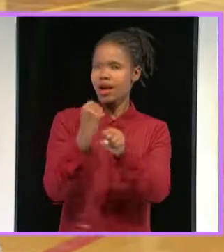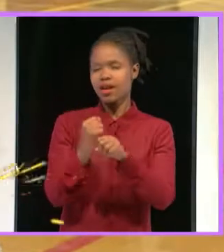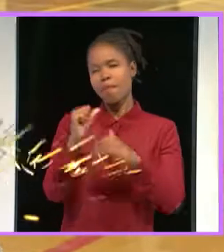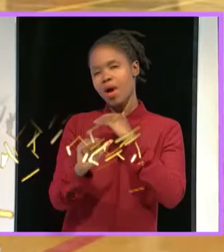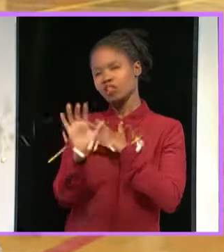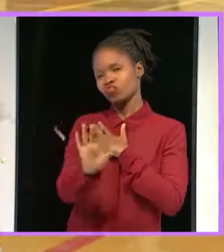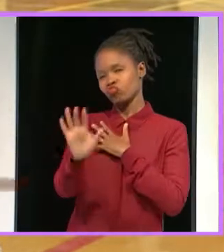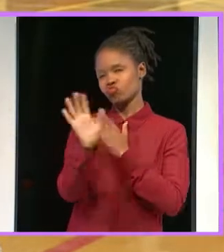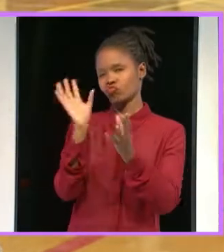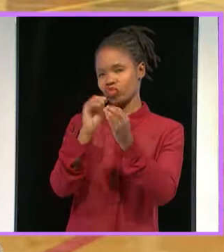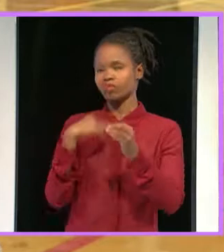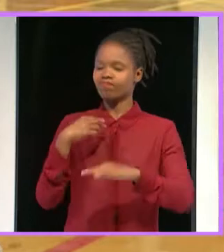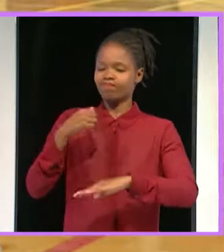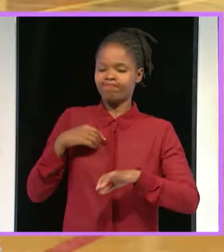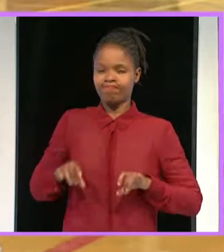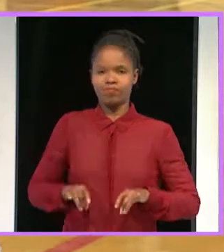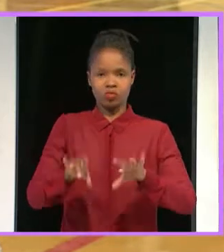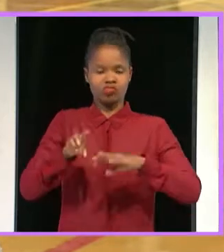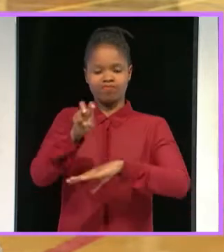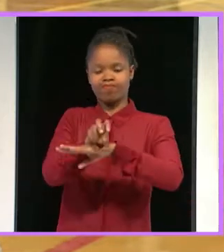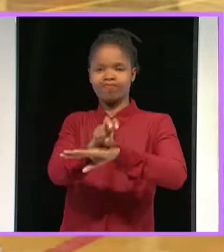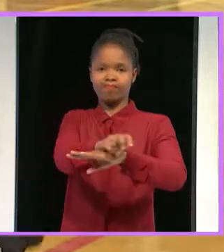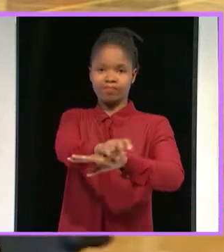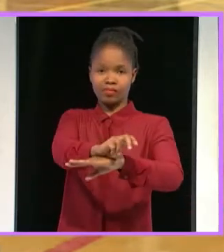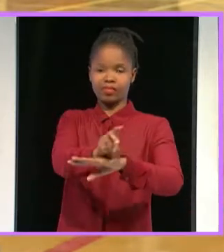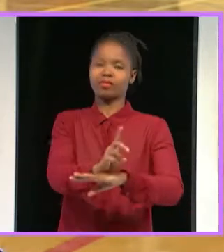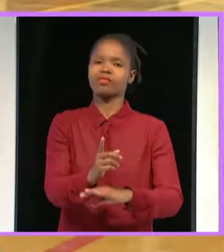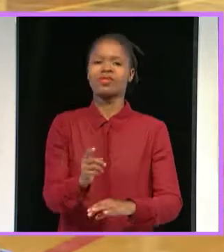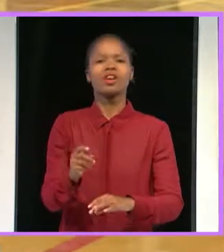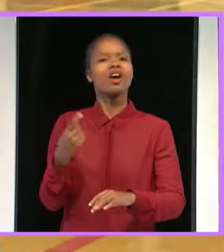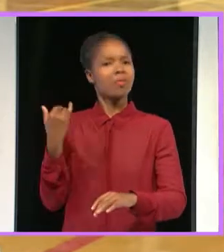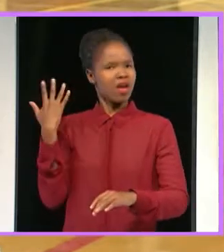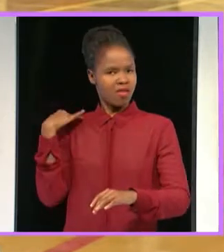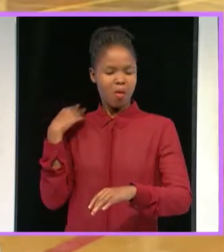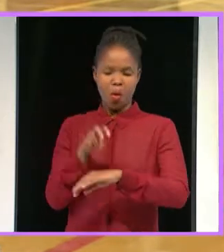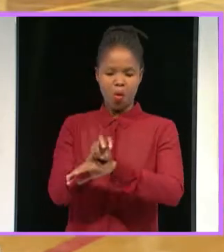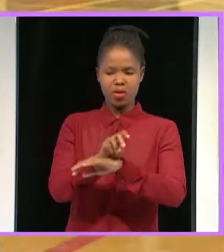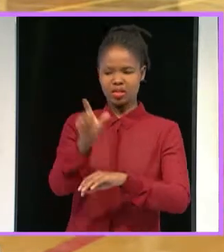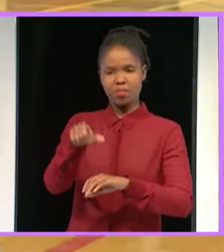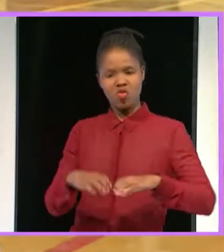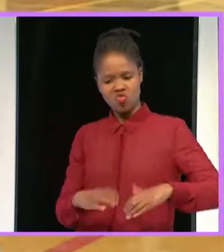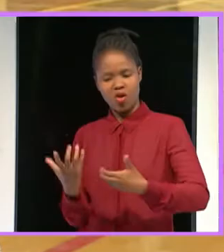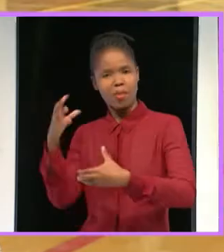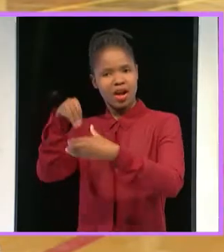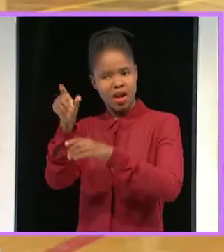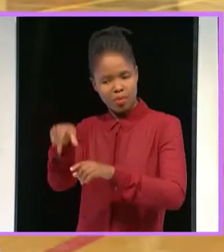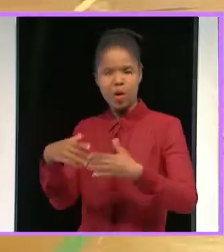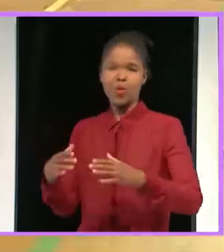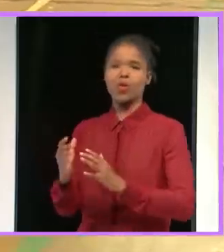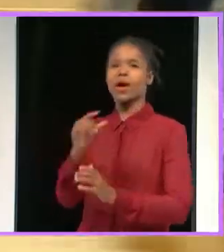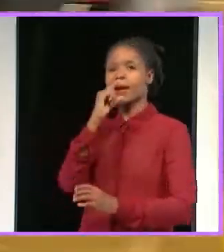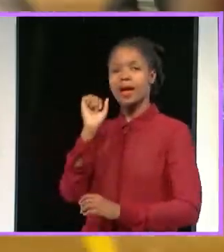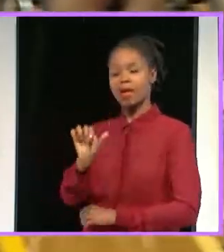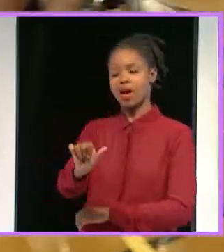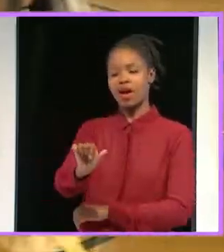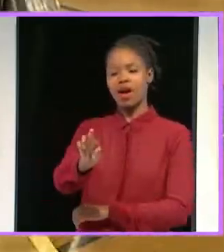of months in the wheelchair. Yeah. So the person that introduced me in the wheelchair rugby is Armando. Yeah. Yeah, so